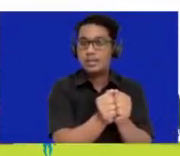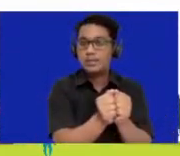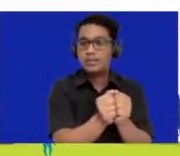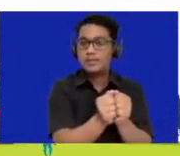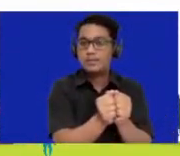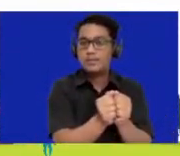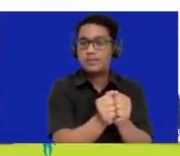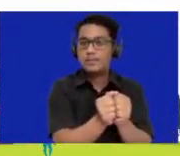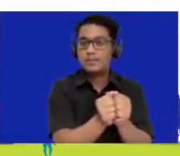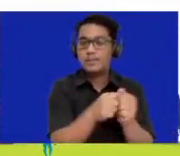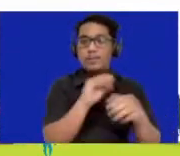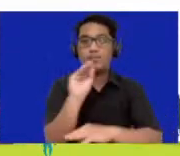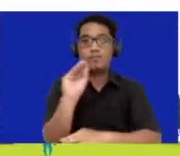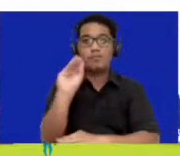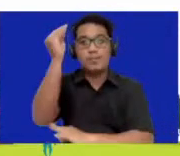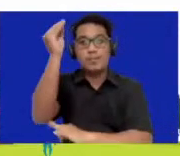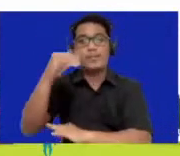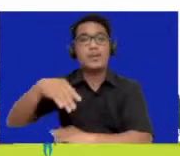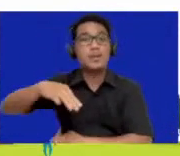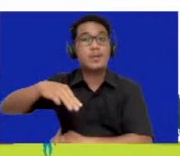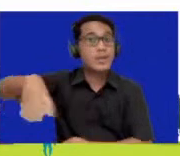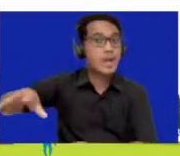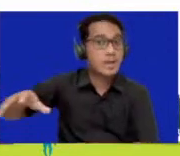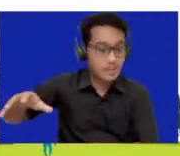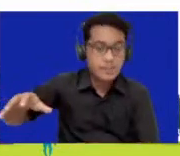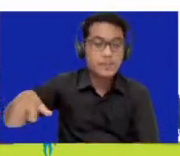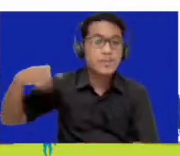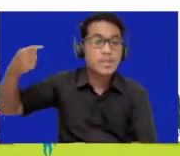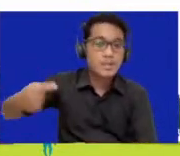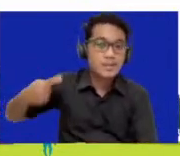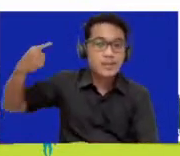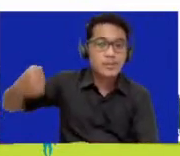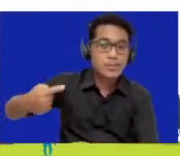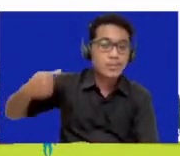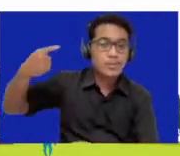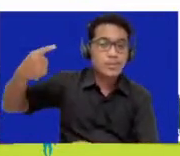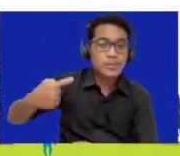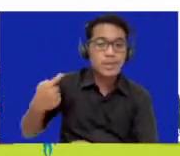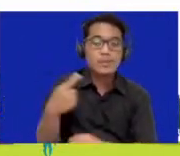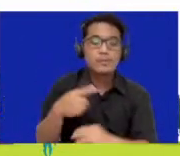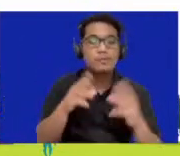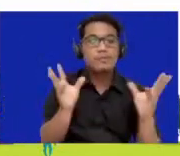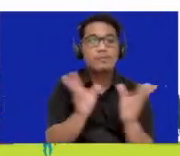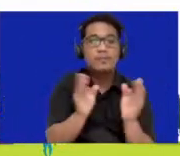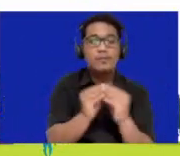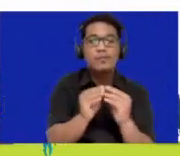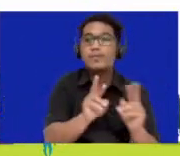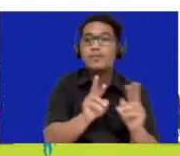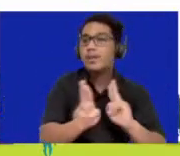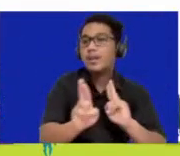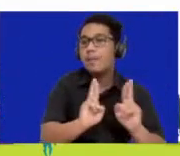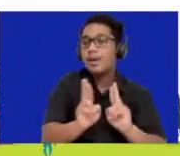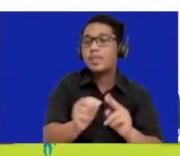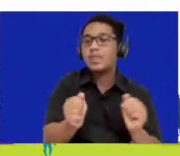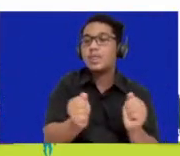also organize meeting of the volunteers. And when the cyclone